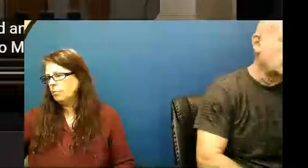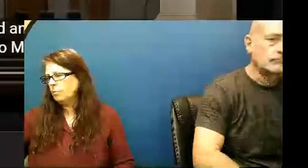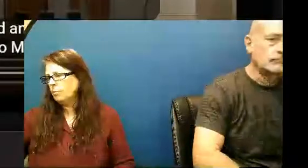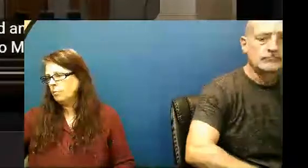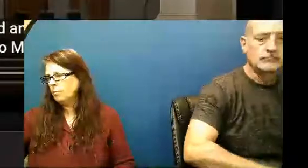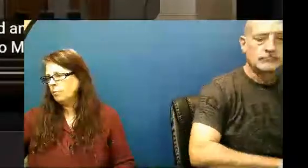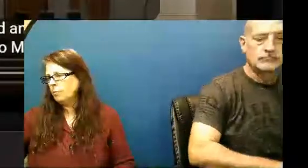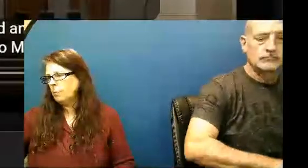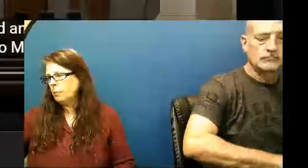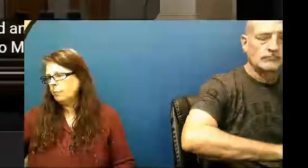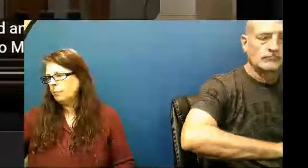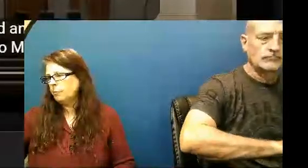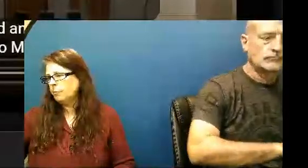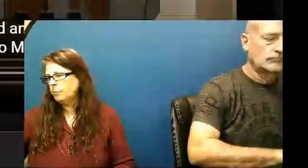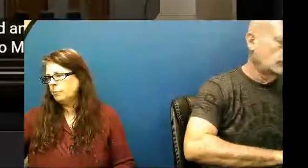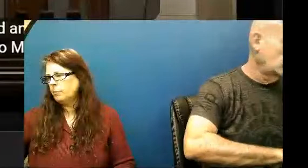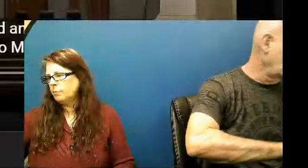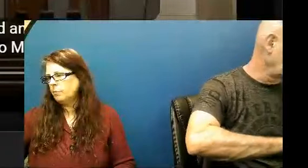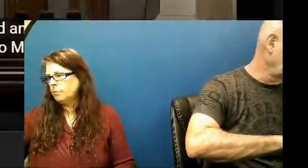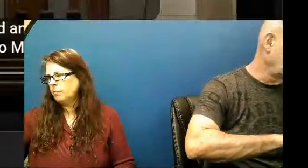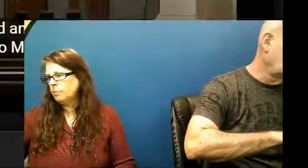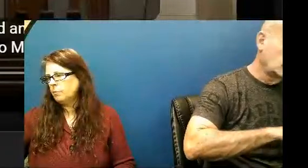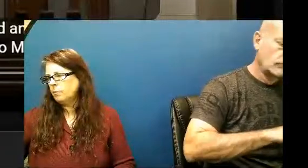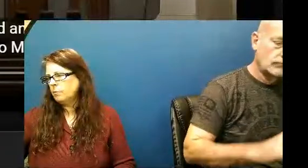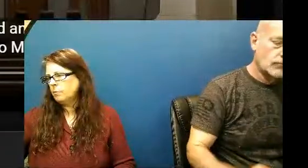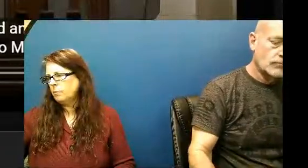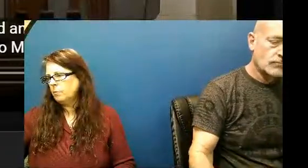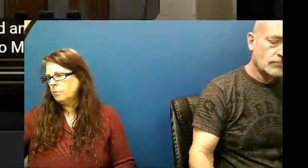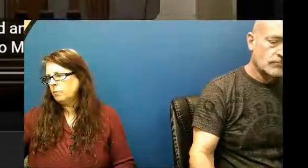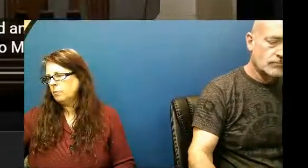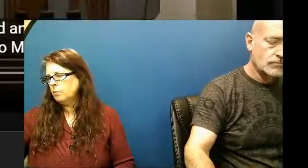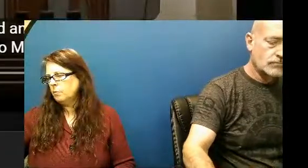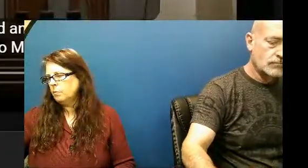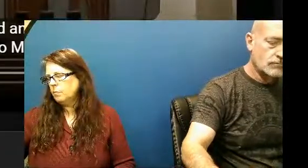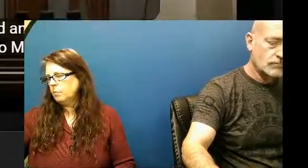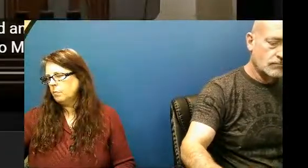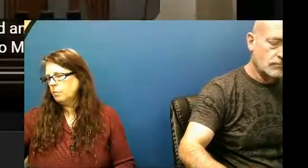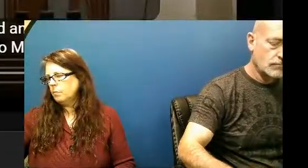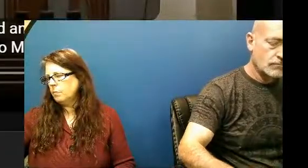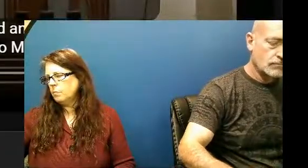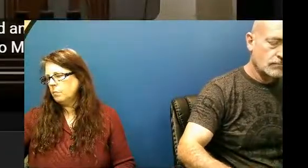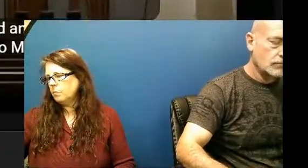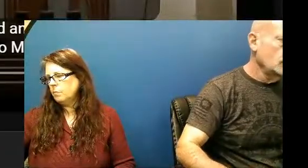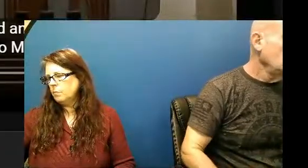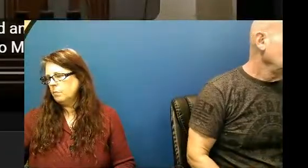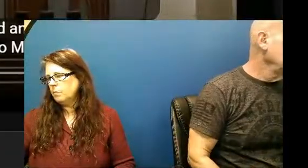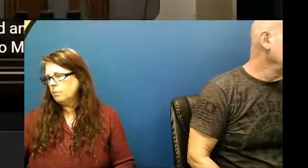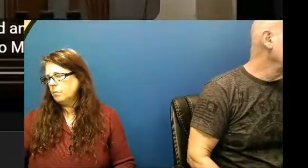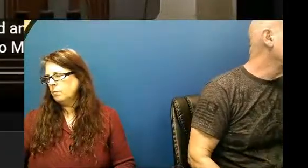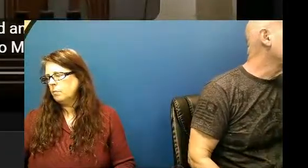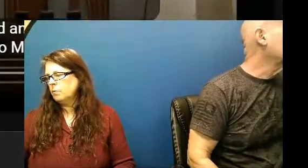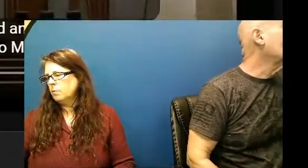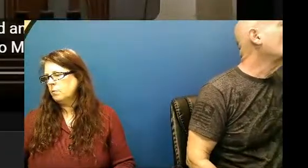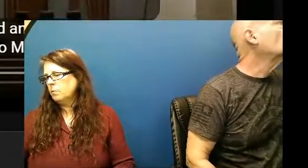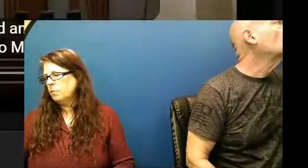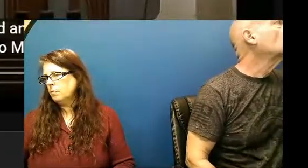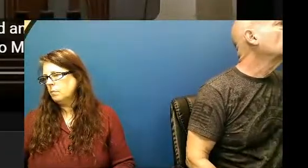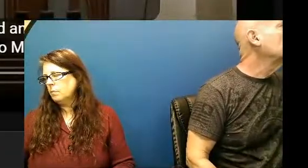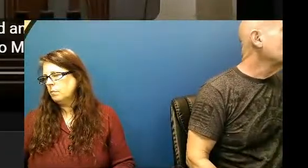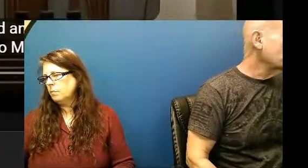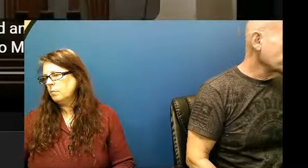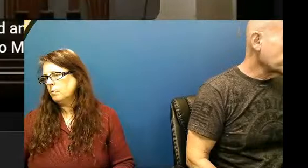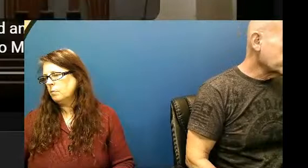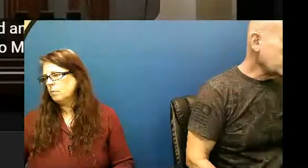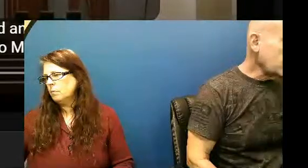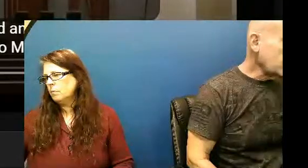this? I agree, but then the question I would ask if the government said that, which I think kind of in the reply brief, maybe the government does say that, is that how on